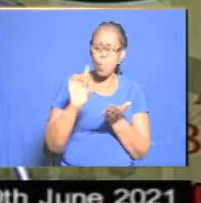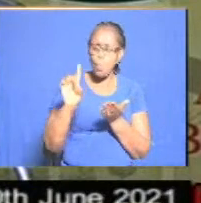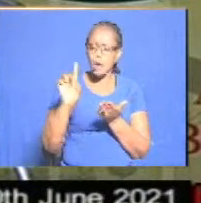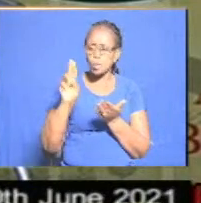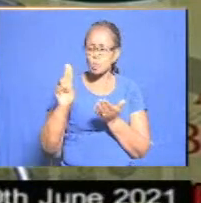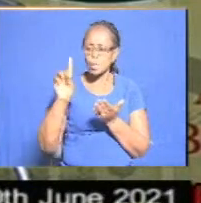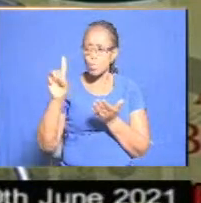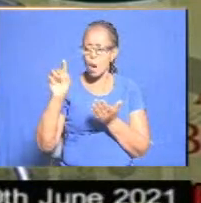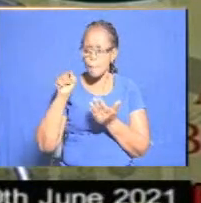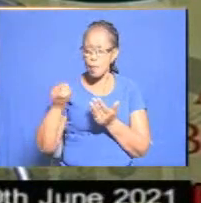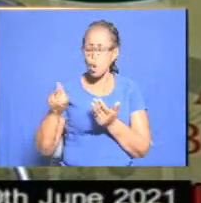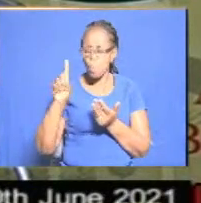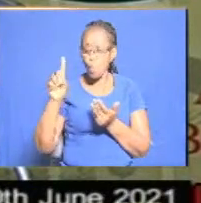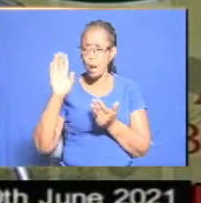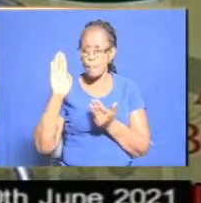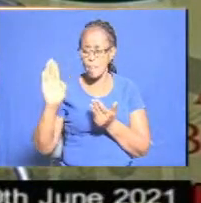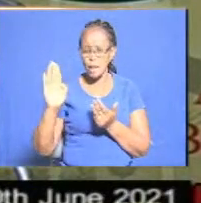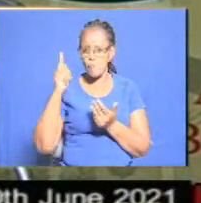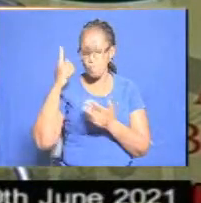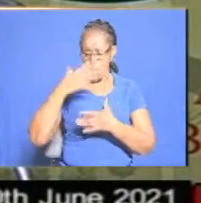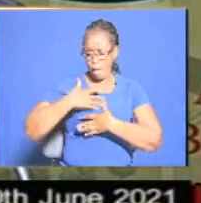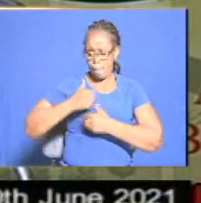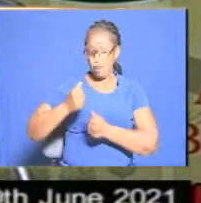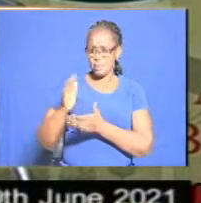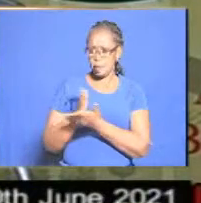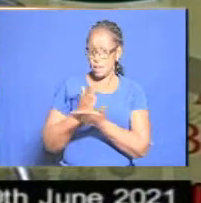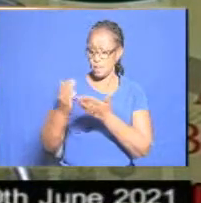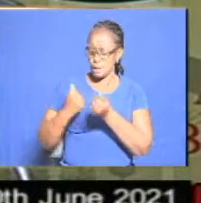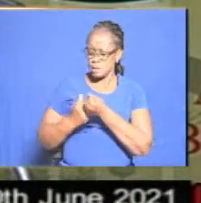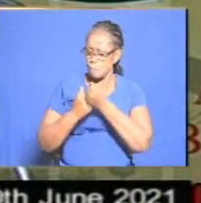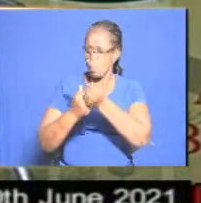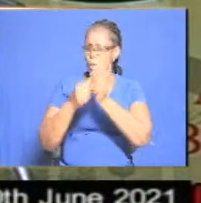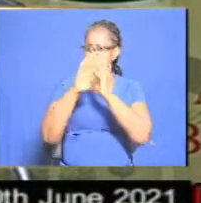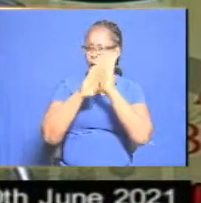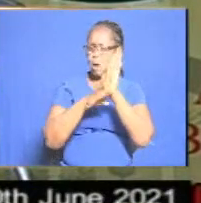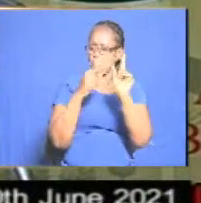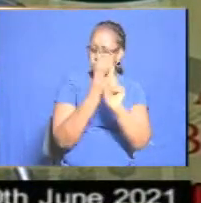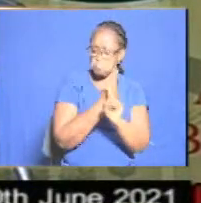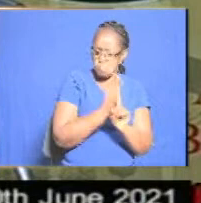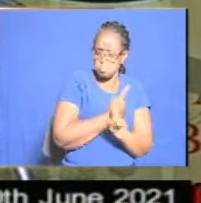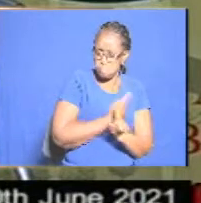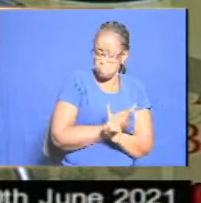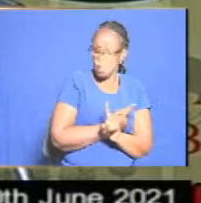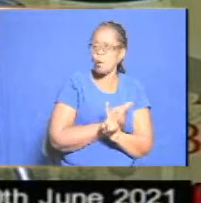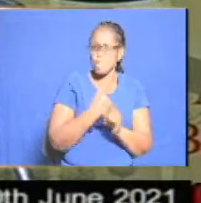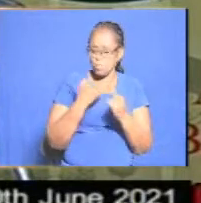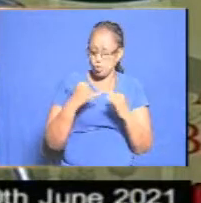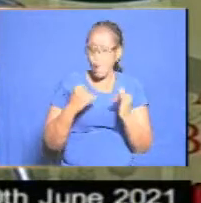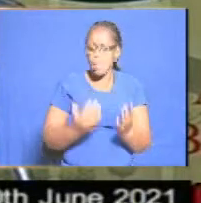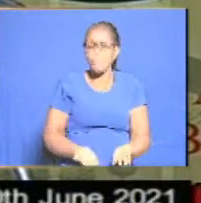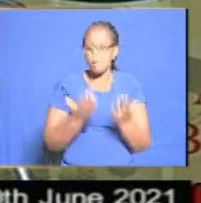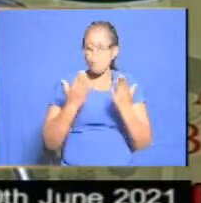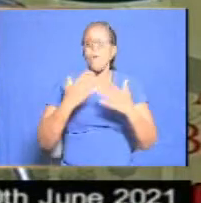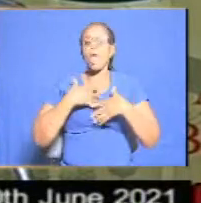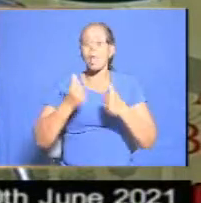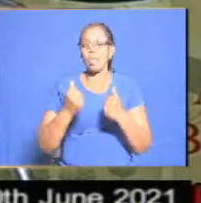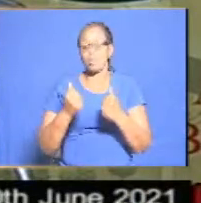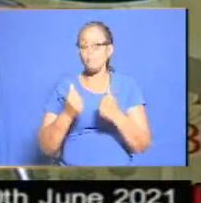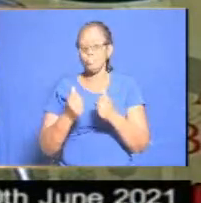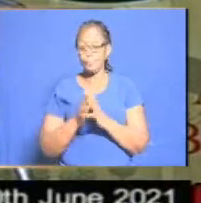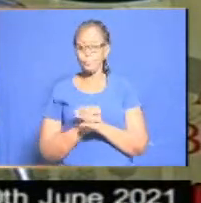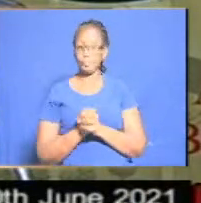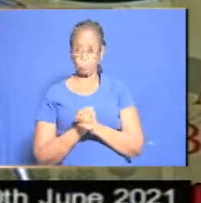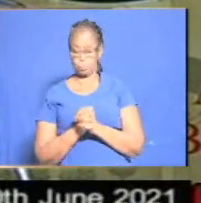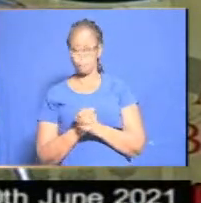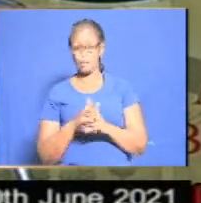₱121.1 billion to the health sector to support the various programs aimed at improving health outcomes. Mr. Speaker, of this